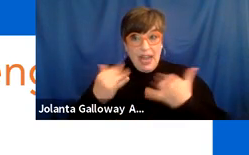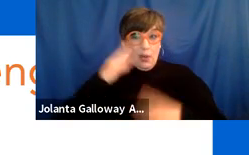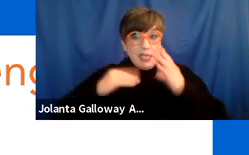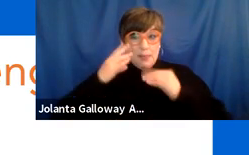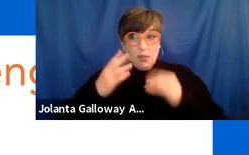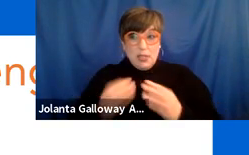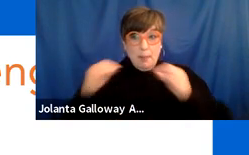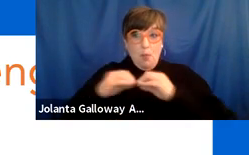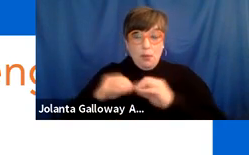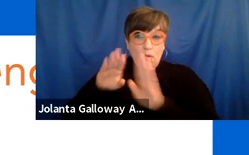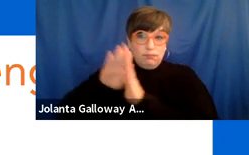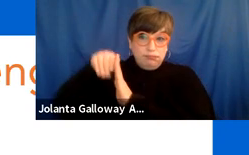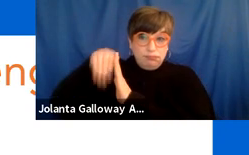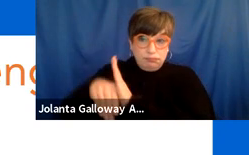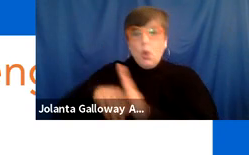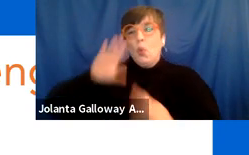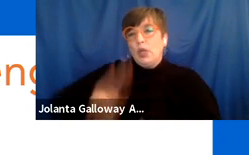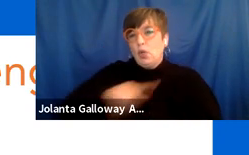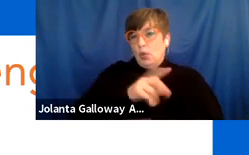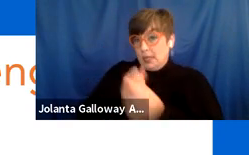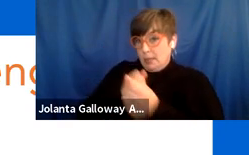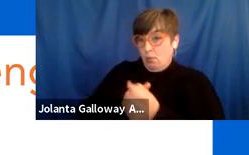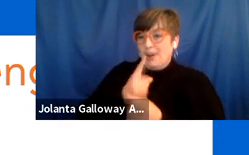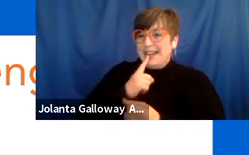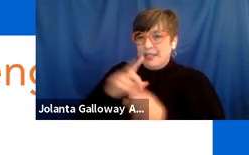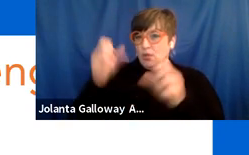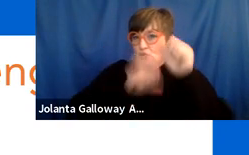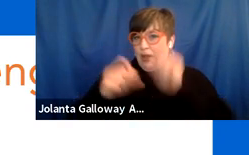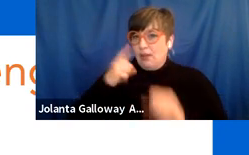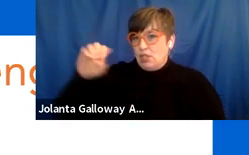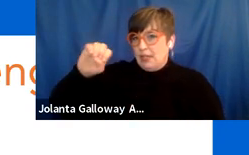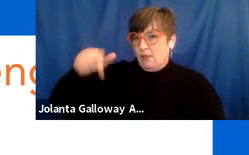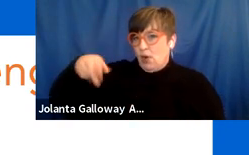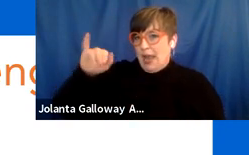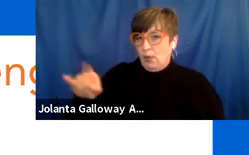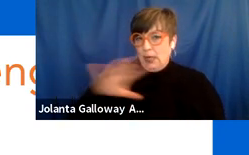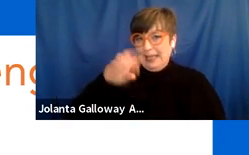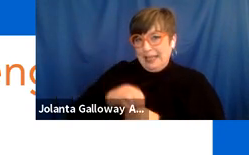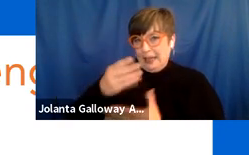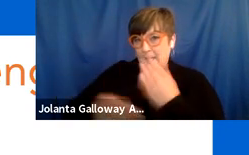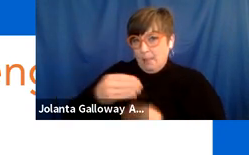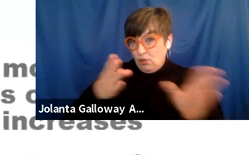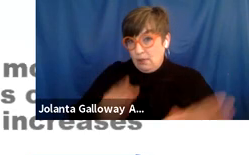we knew that this support was a critical equity strategy going into this budget planning process.